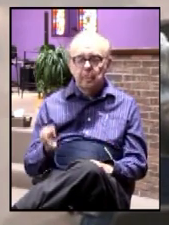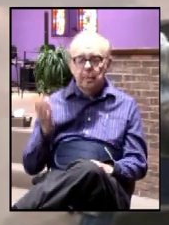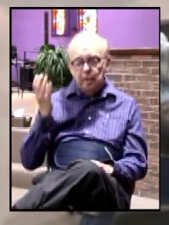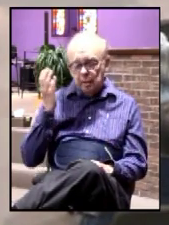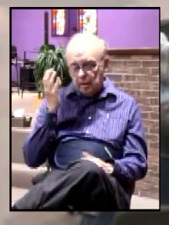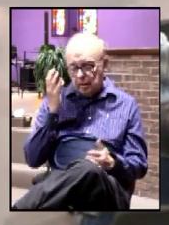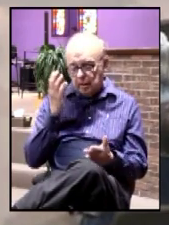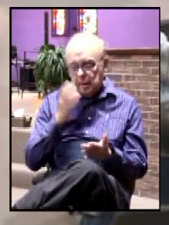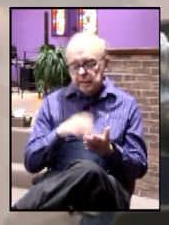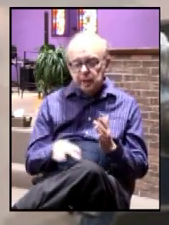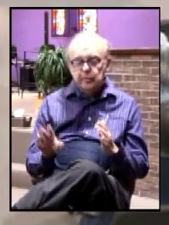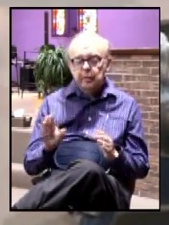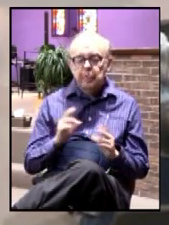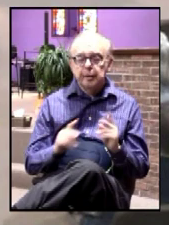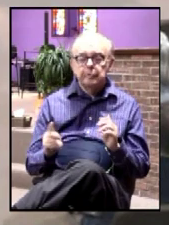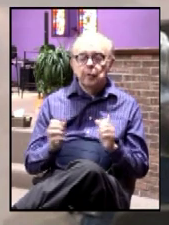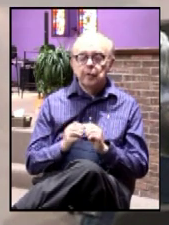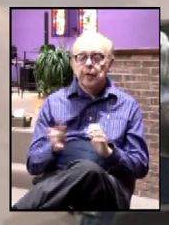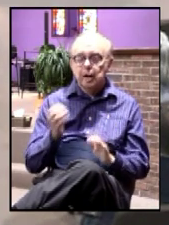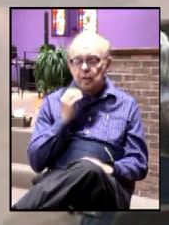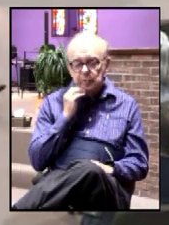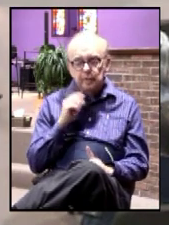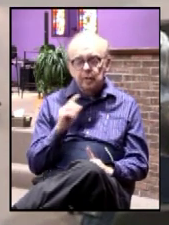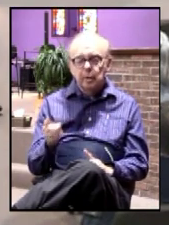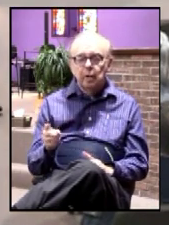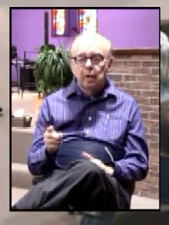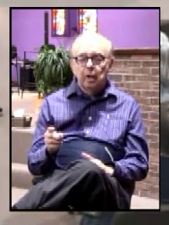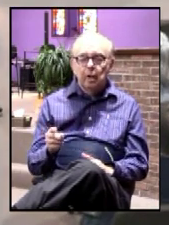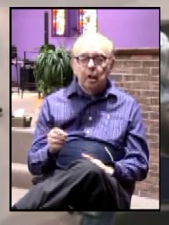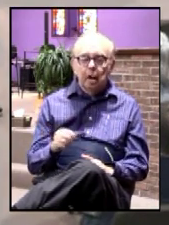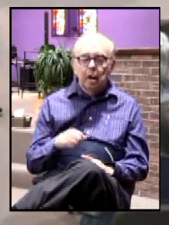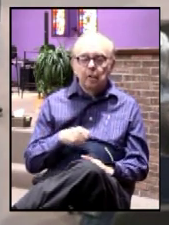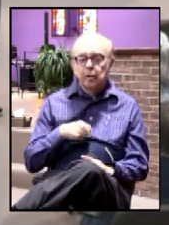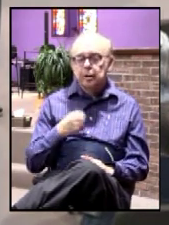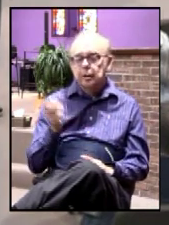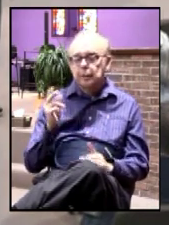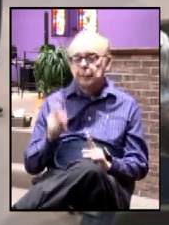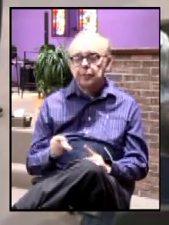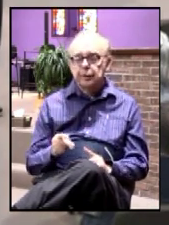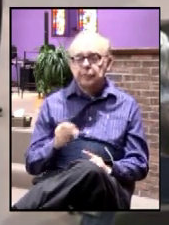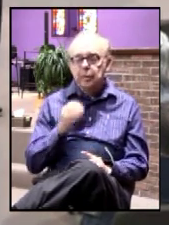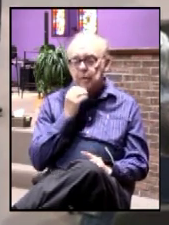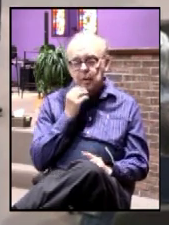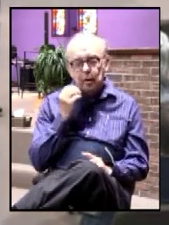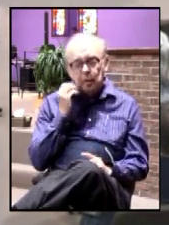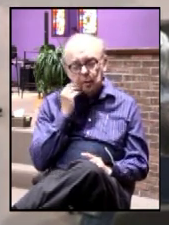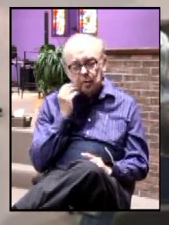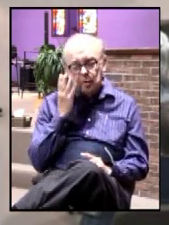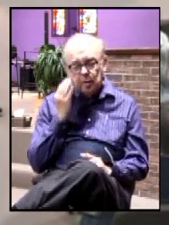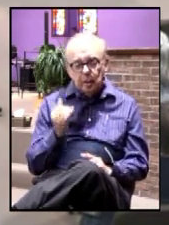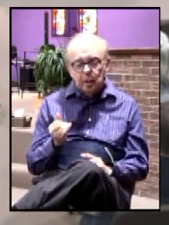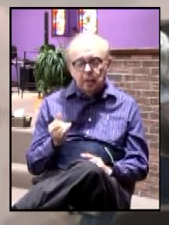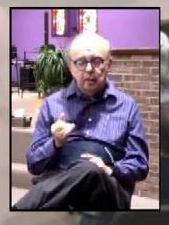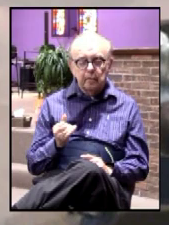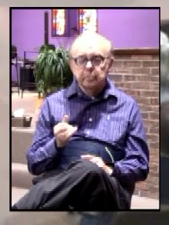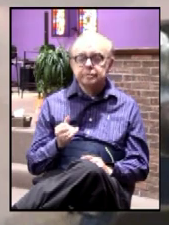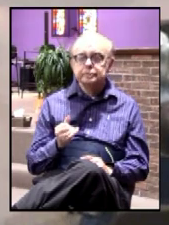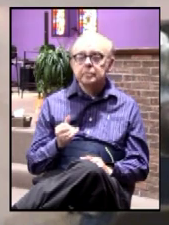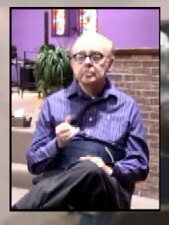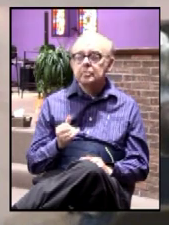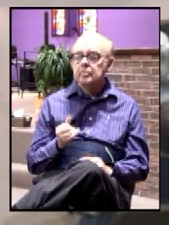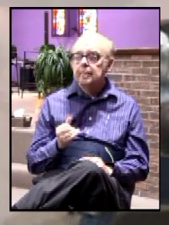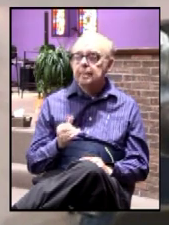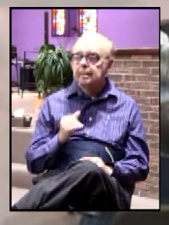And guess where the homeless are going to be going? They're going to be going in somebody's house because they want to get